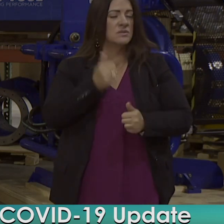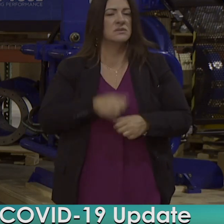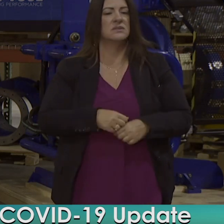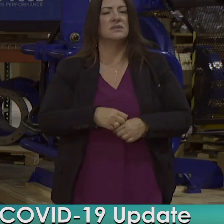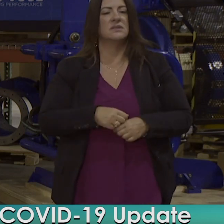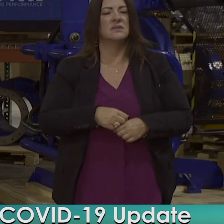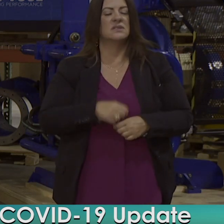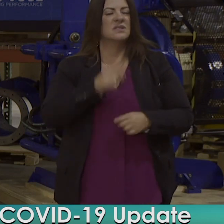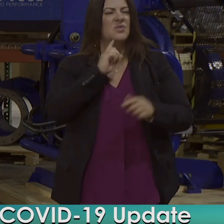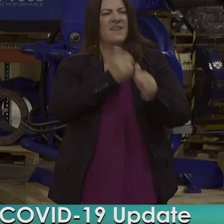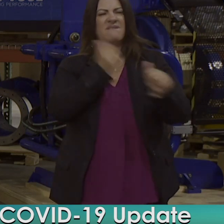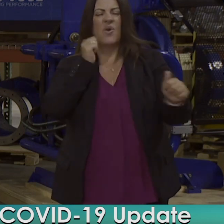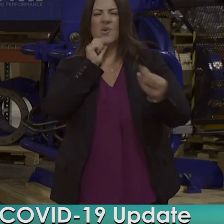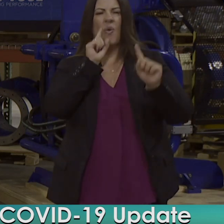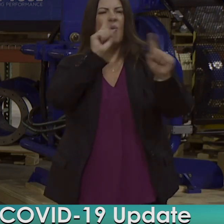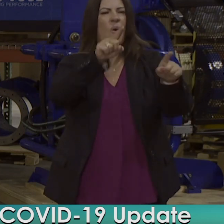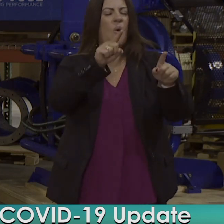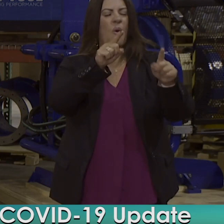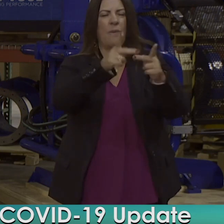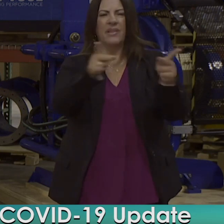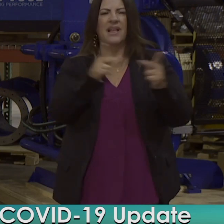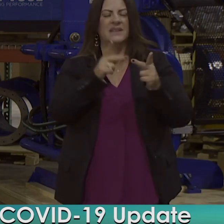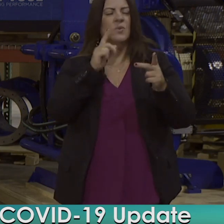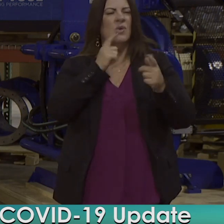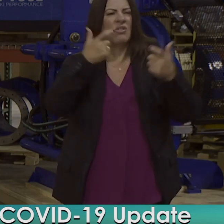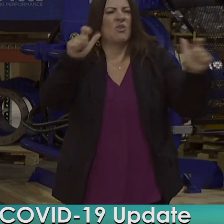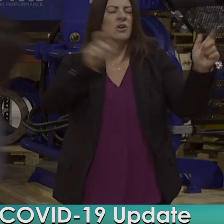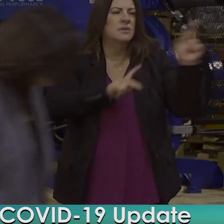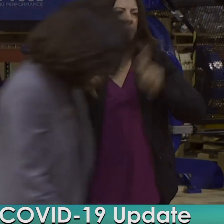out of those larger crowds is what helps to keep us safe.